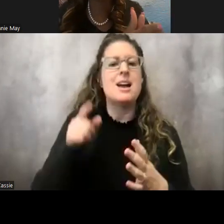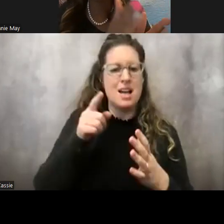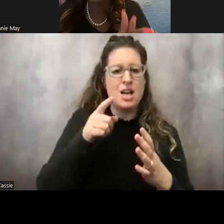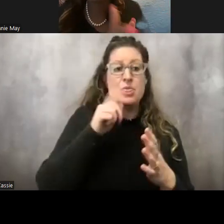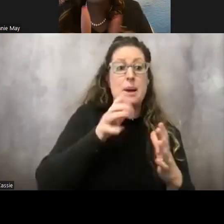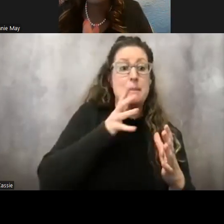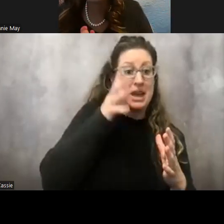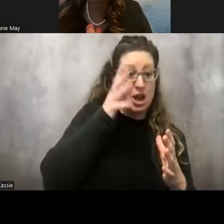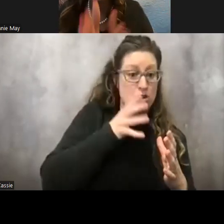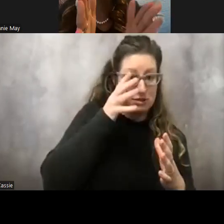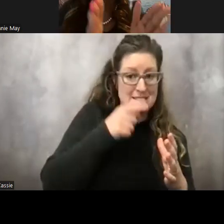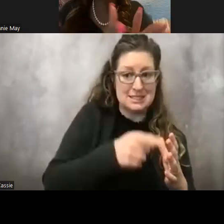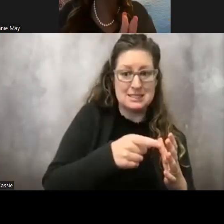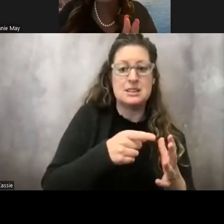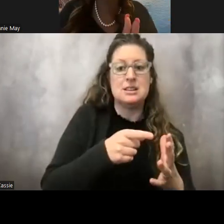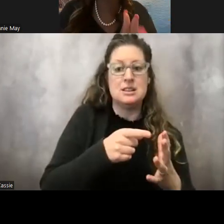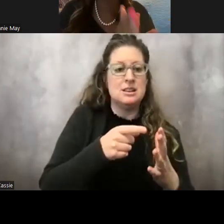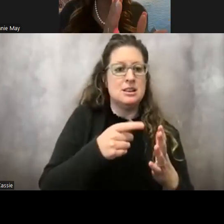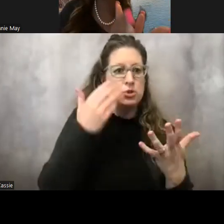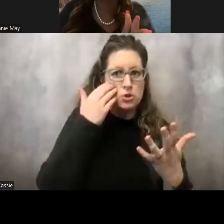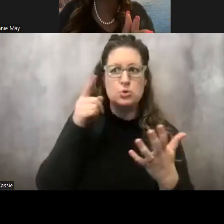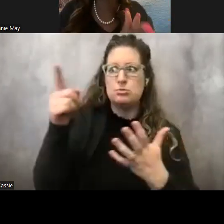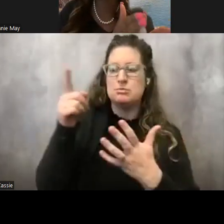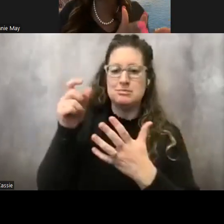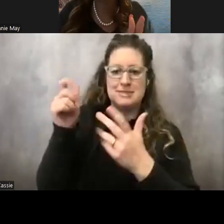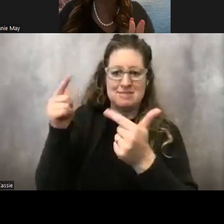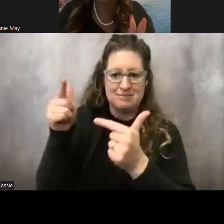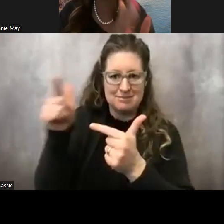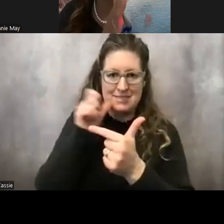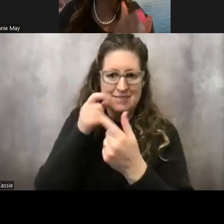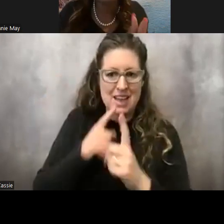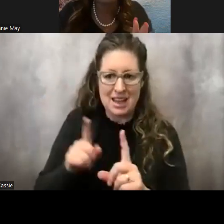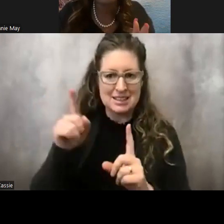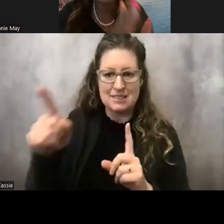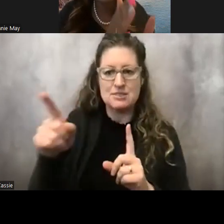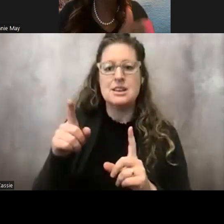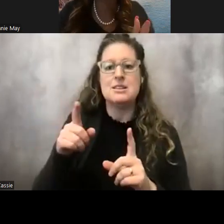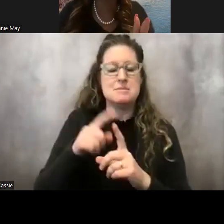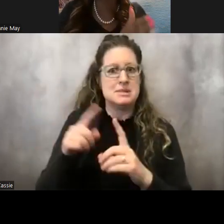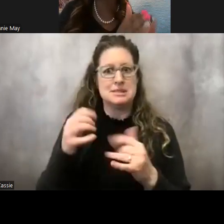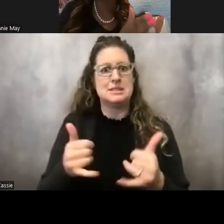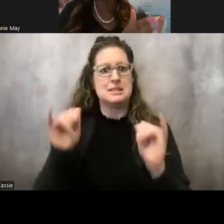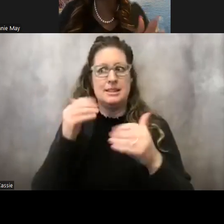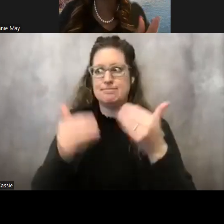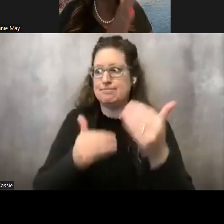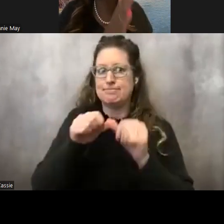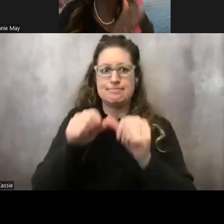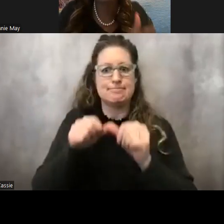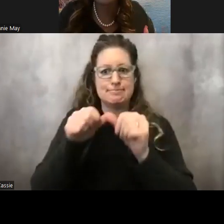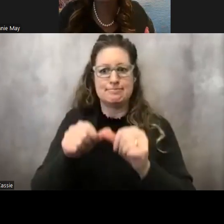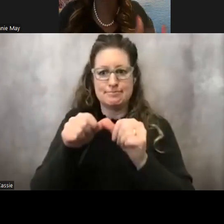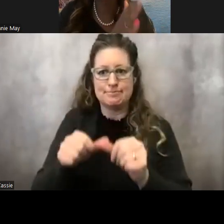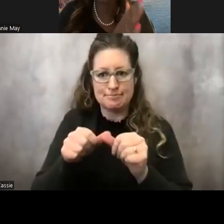had to come to school every day. And as an educator of almost 40 years, I can tell you, I have never had a situation where a parent